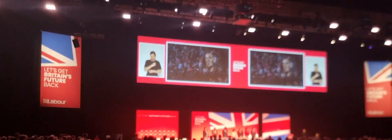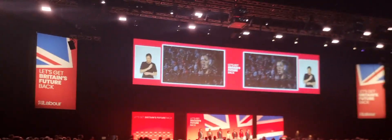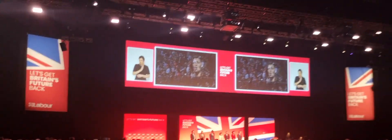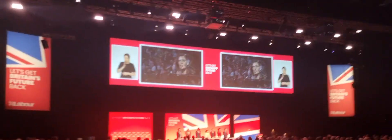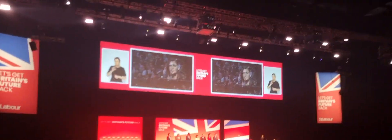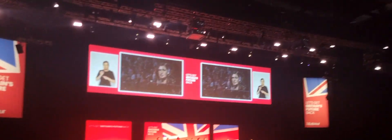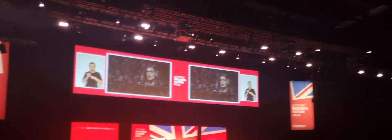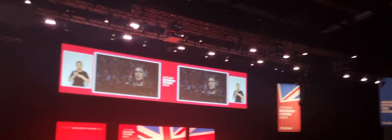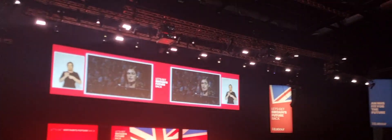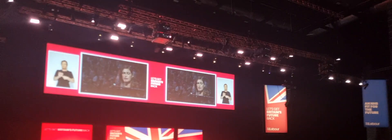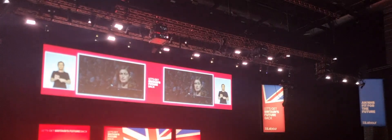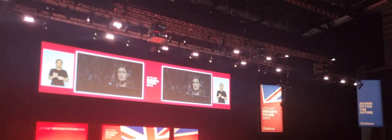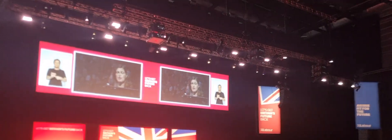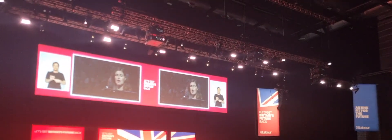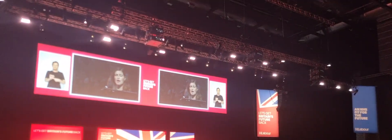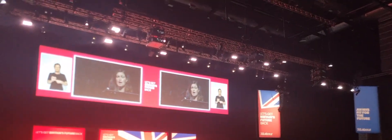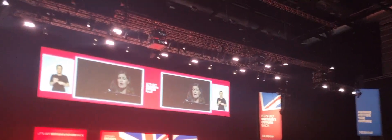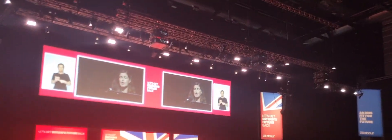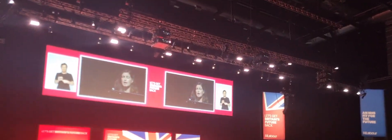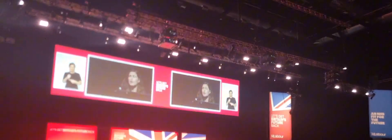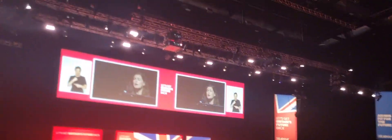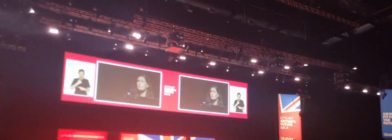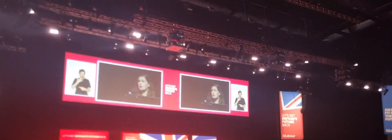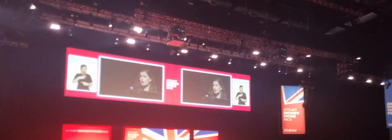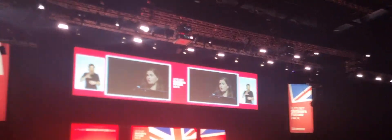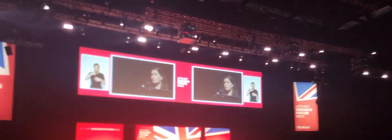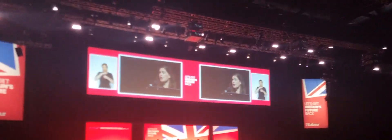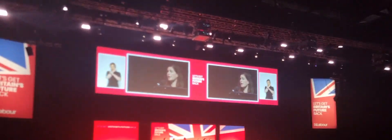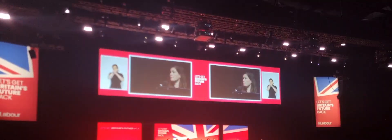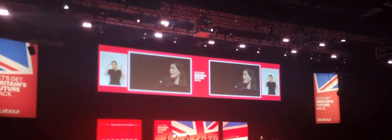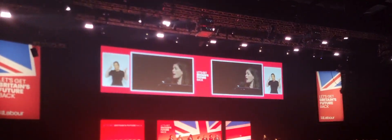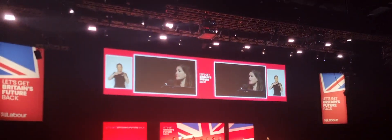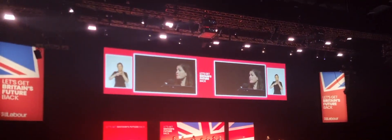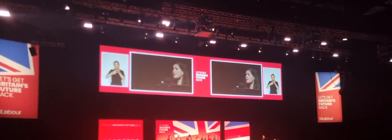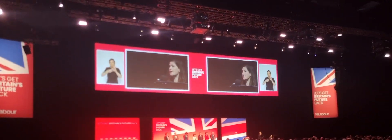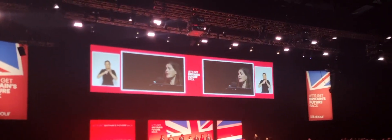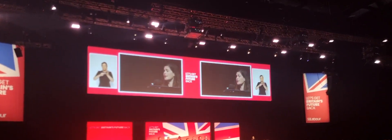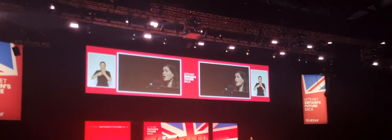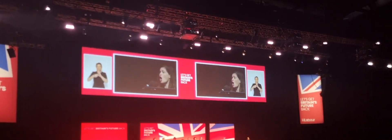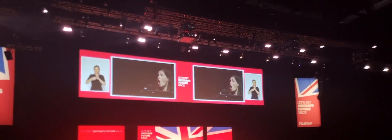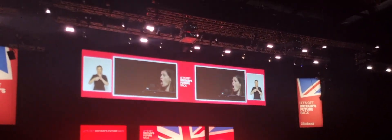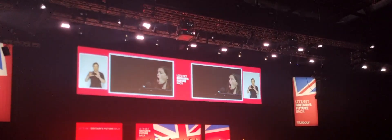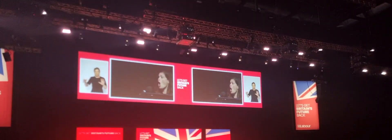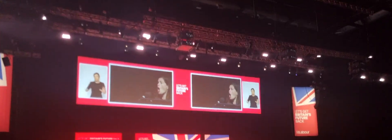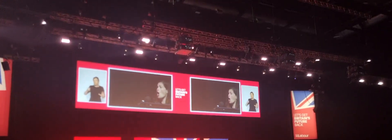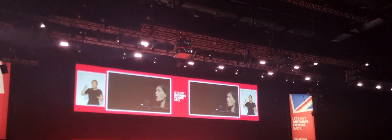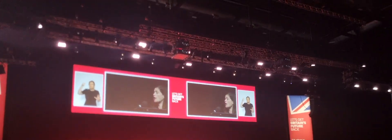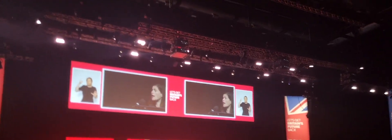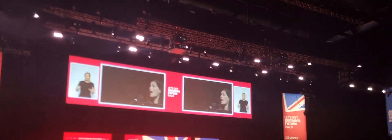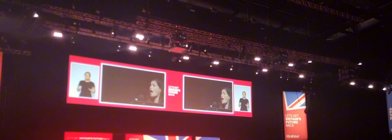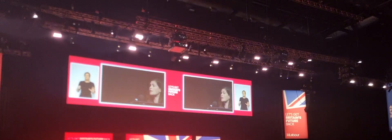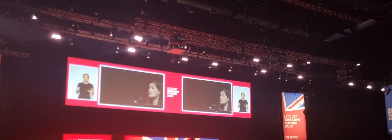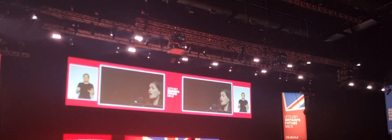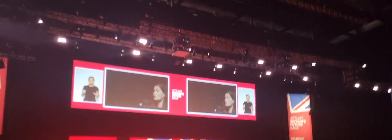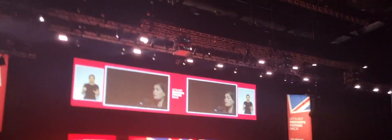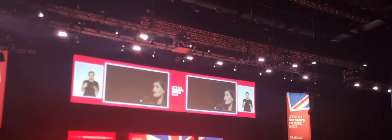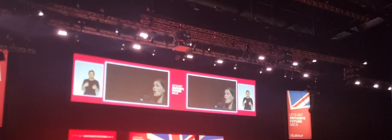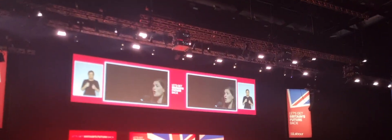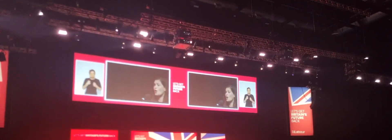arrows of desire, bring my spear, oh